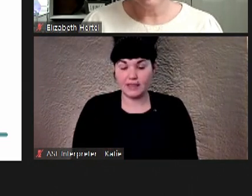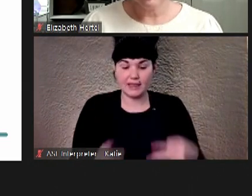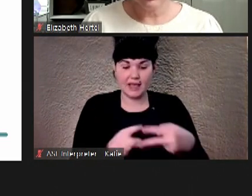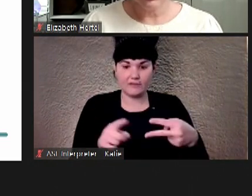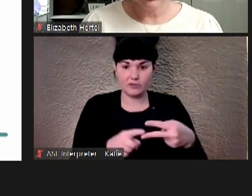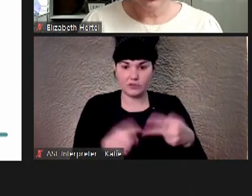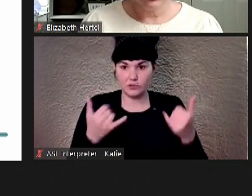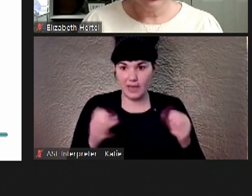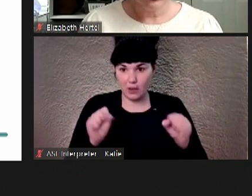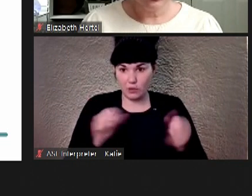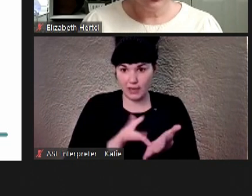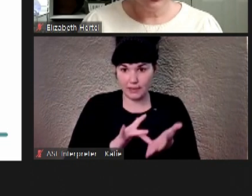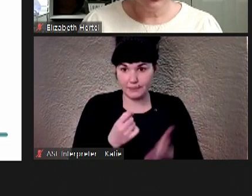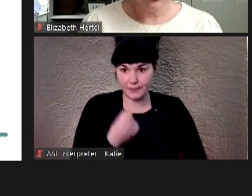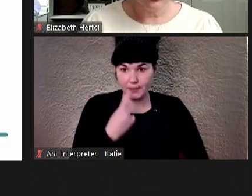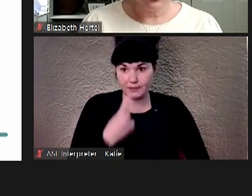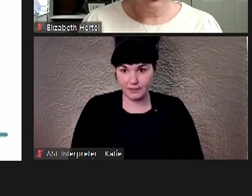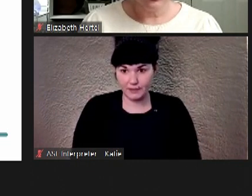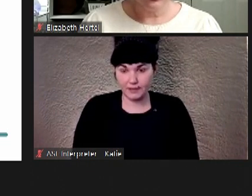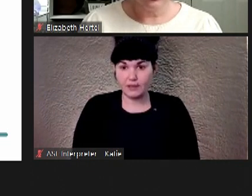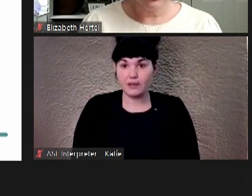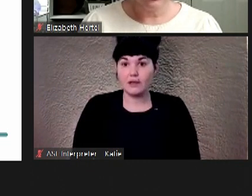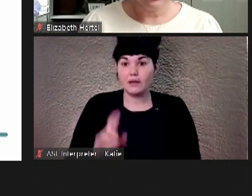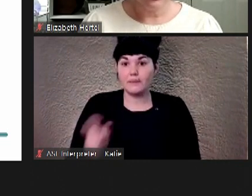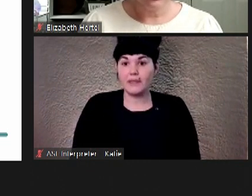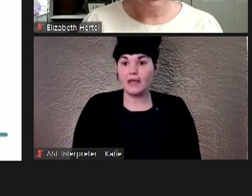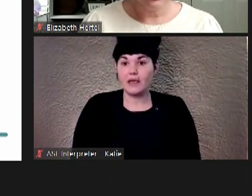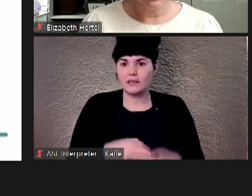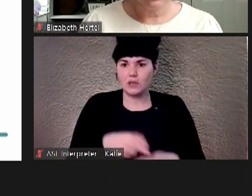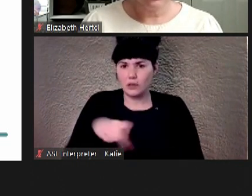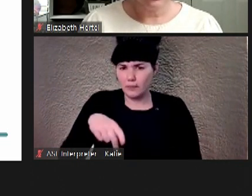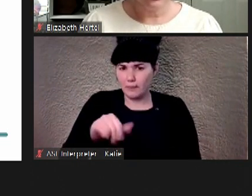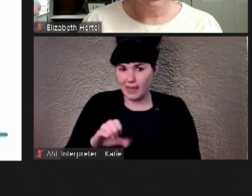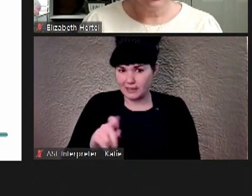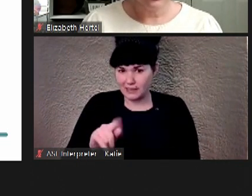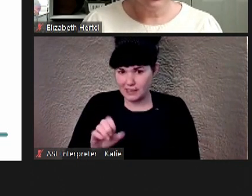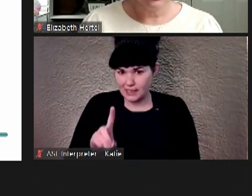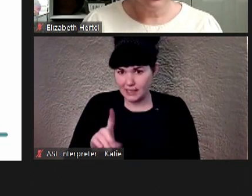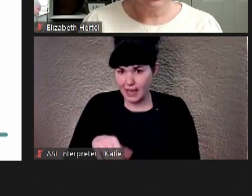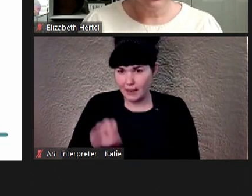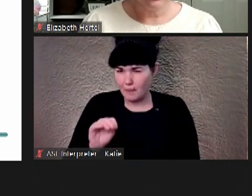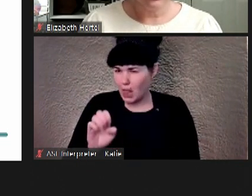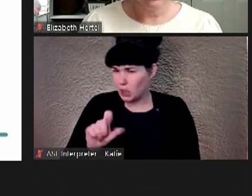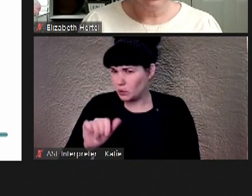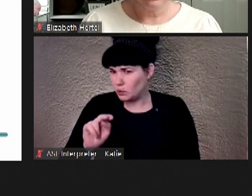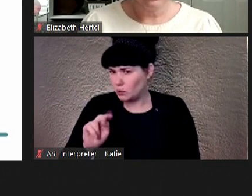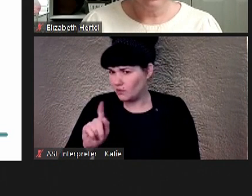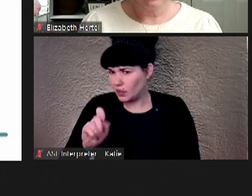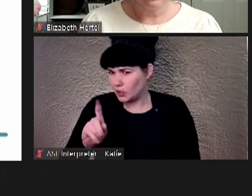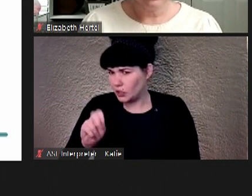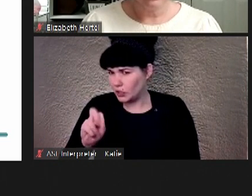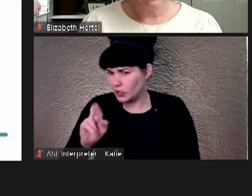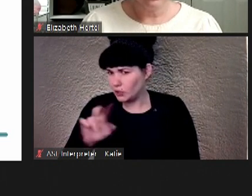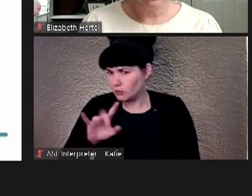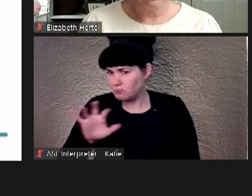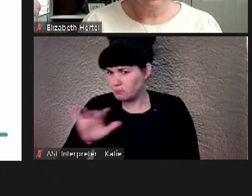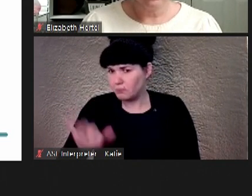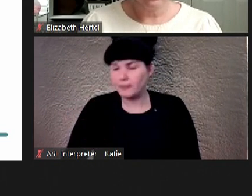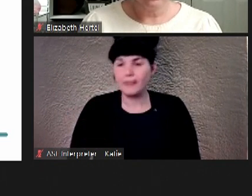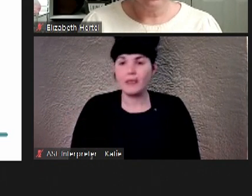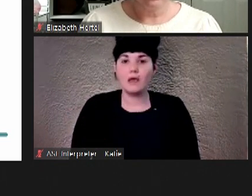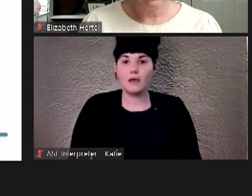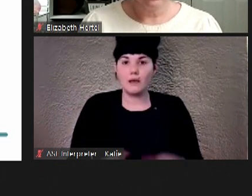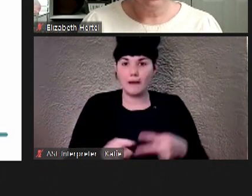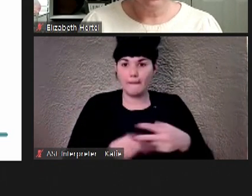already being prescribed. We have Paxlovid and Molnupiravir. These are both